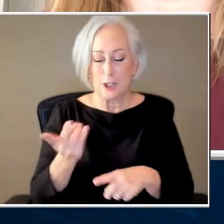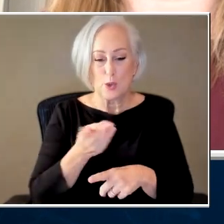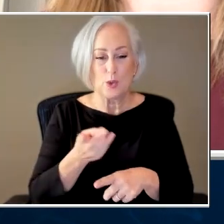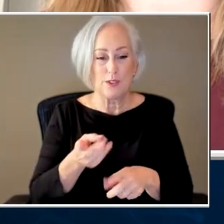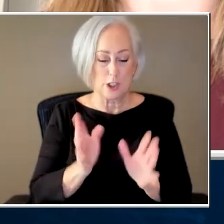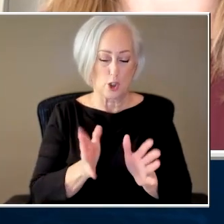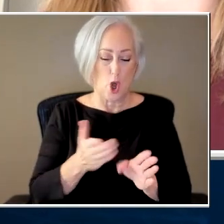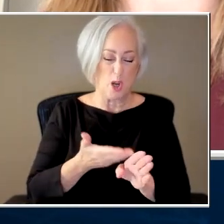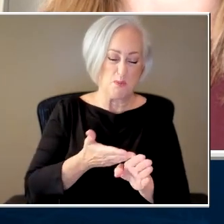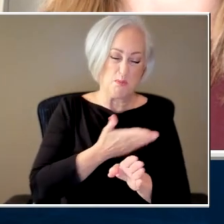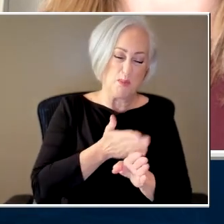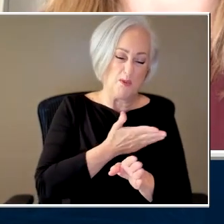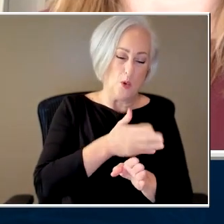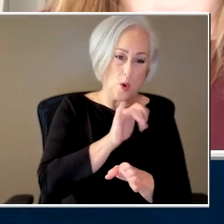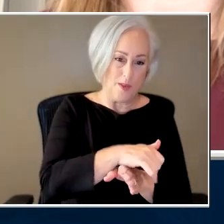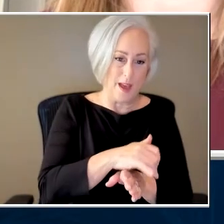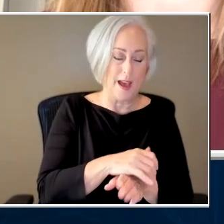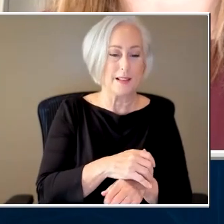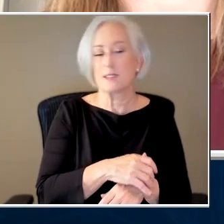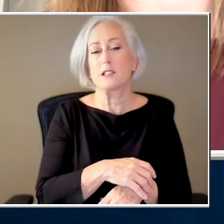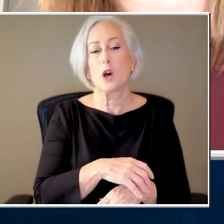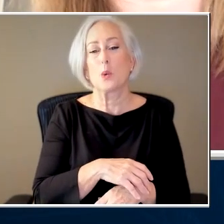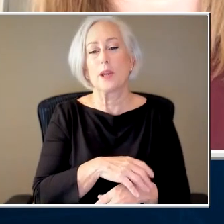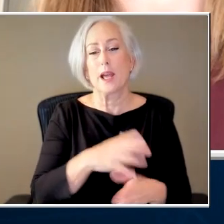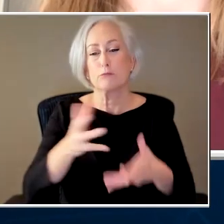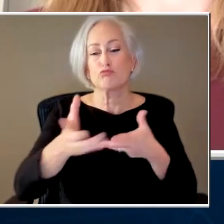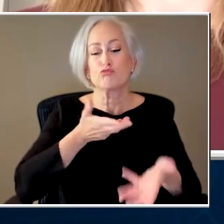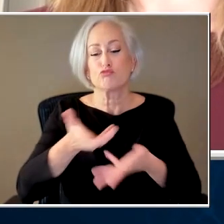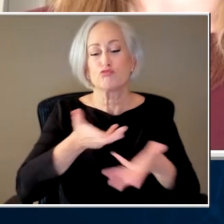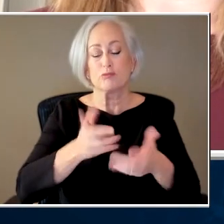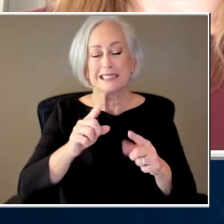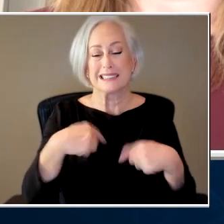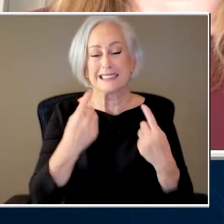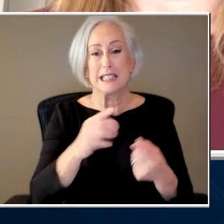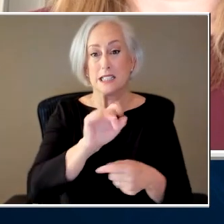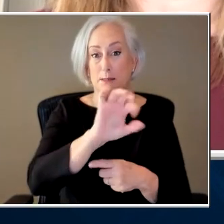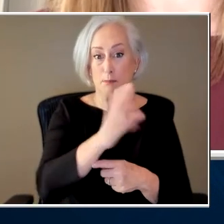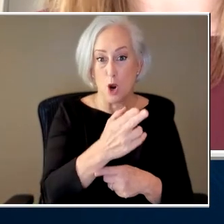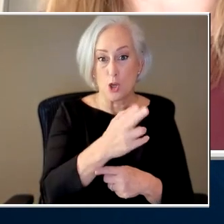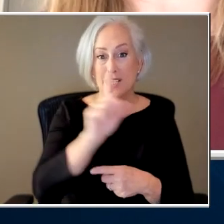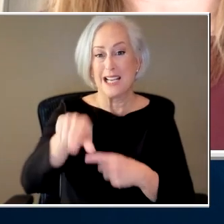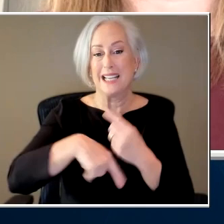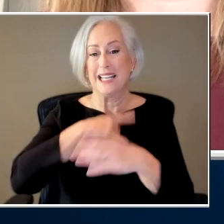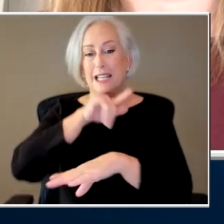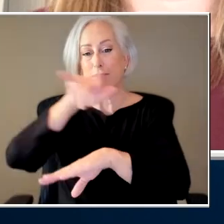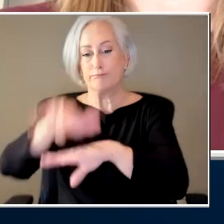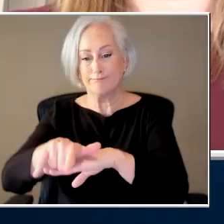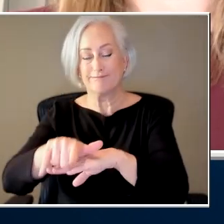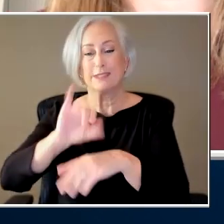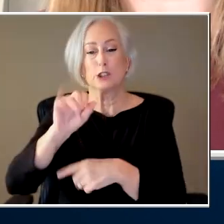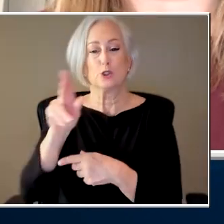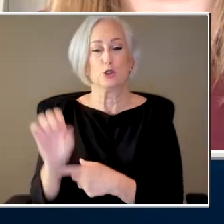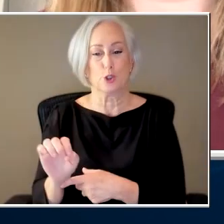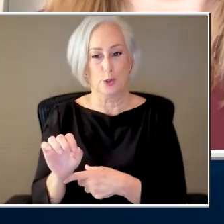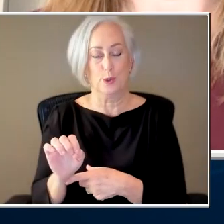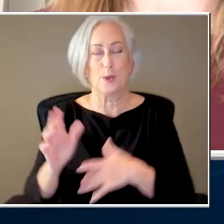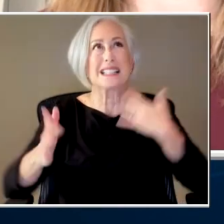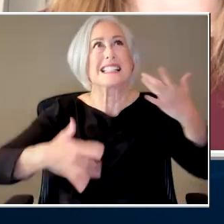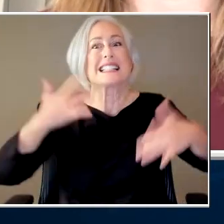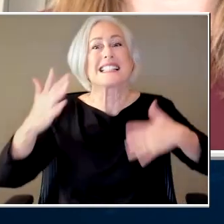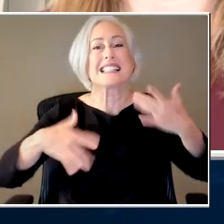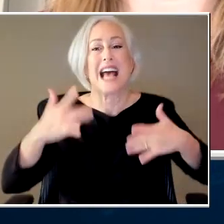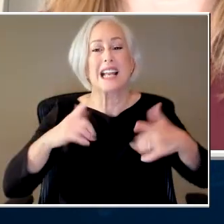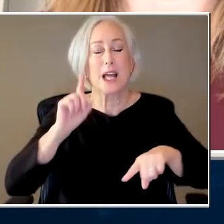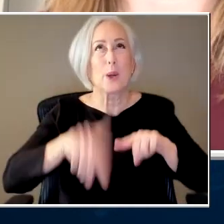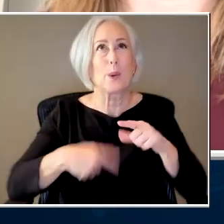before. So we have contact since March and he came in June. So I was super excited, or we both couldn't wait to